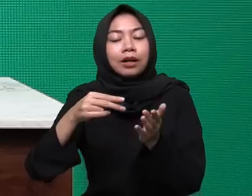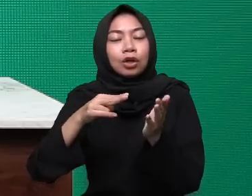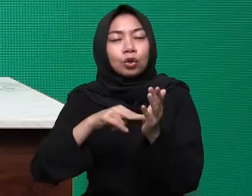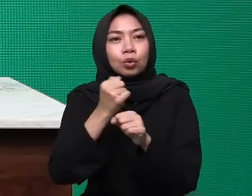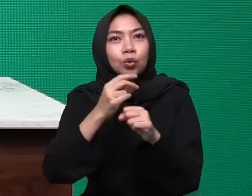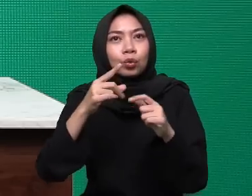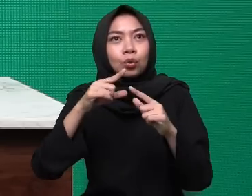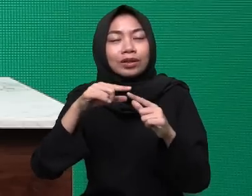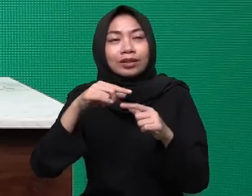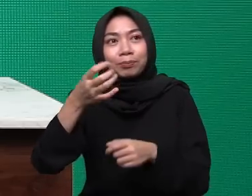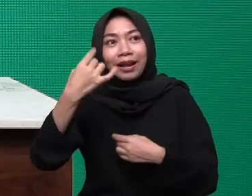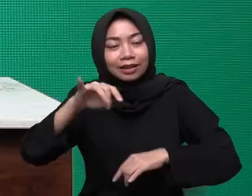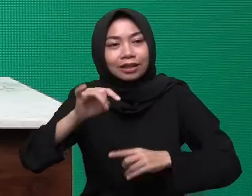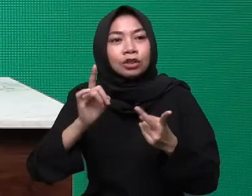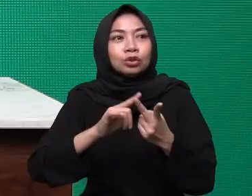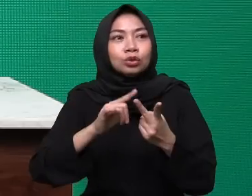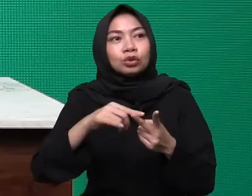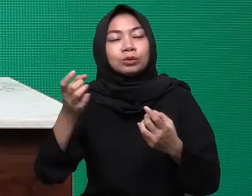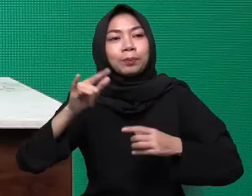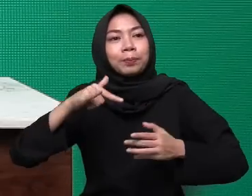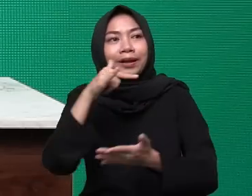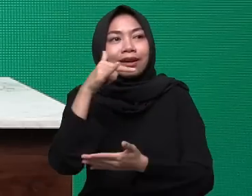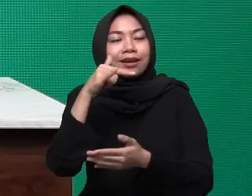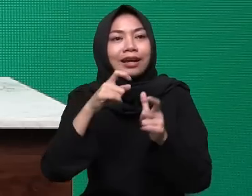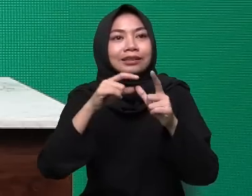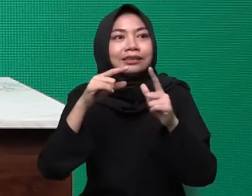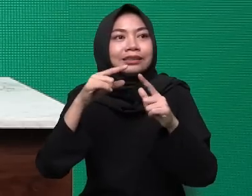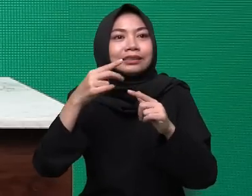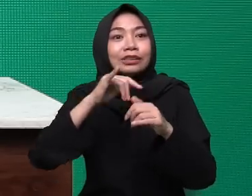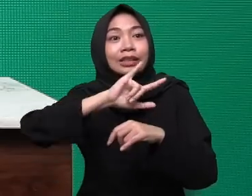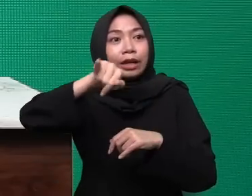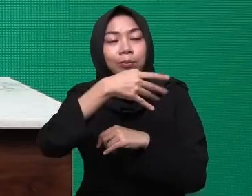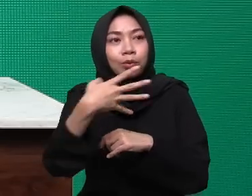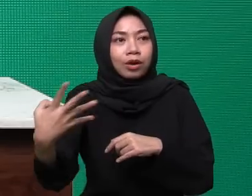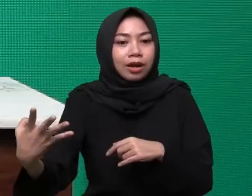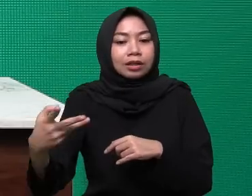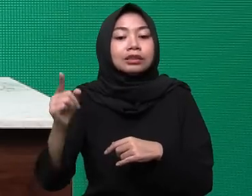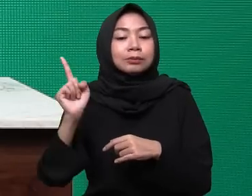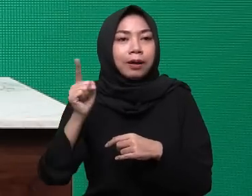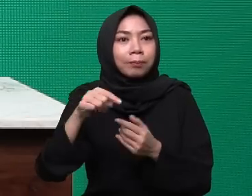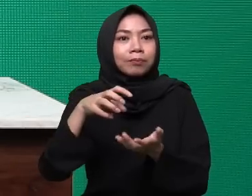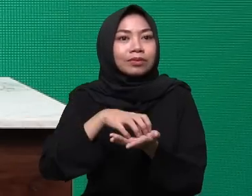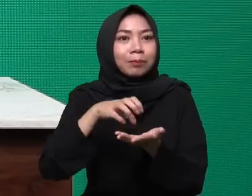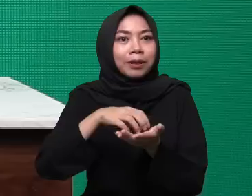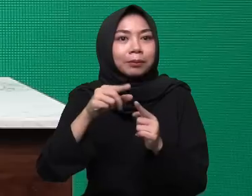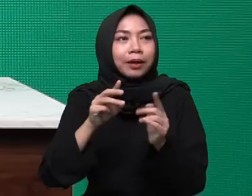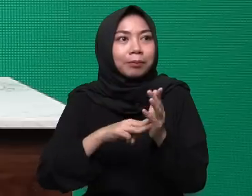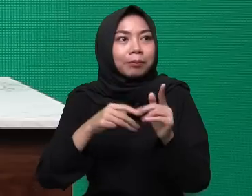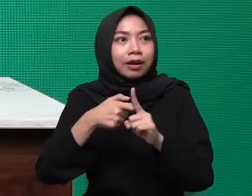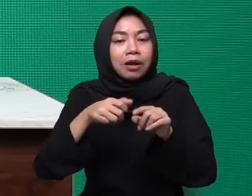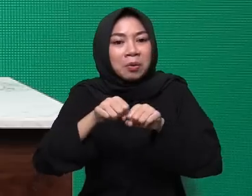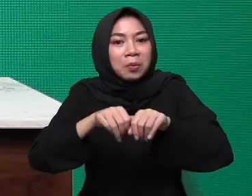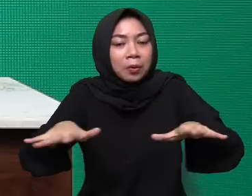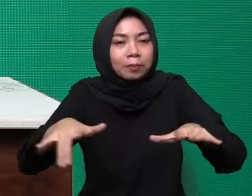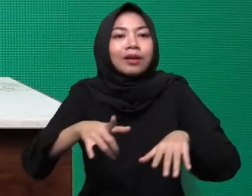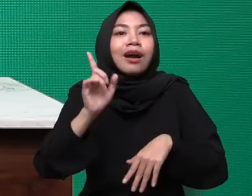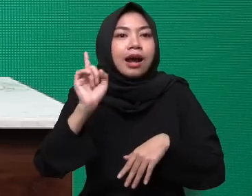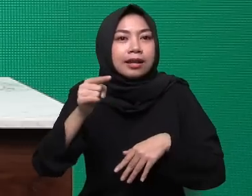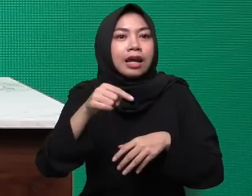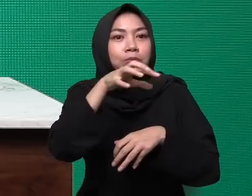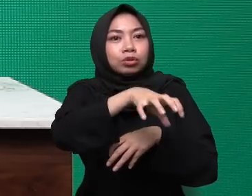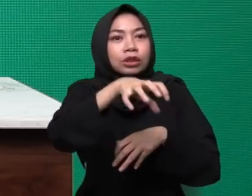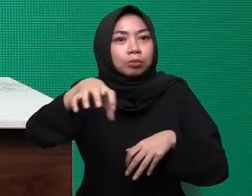and also other areas which is located in the free FMD zones. Papua also has placed disinfectant foot mat in